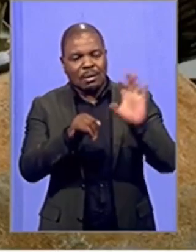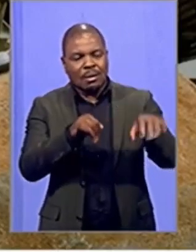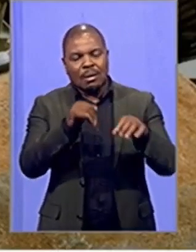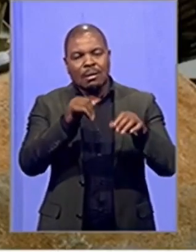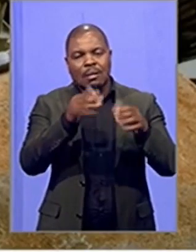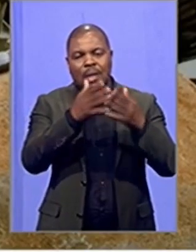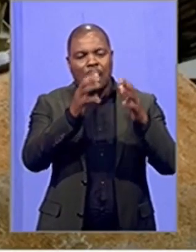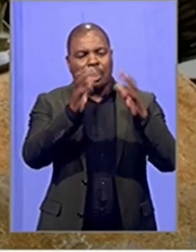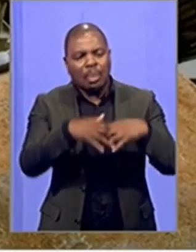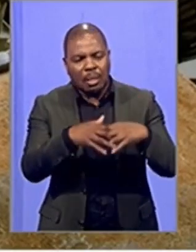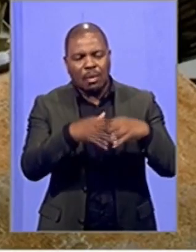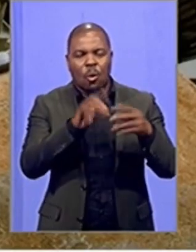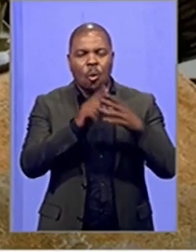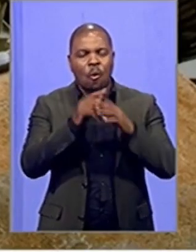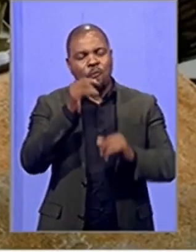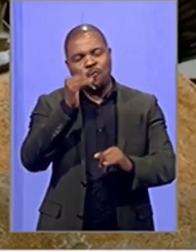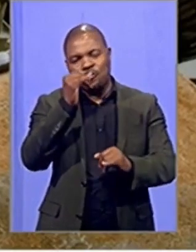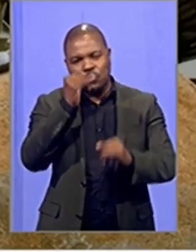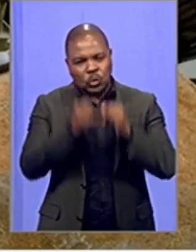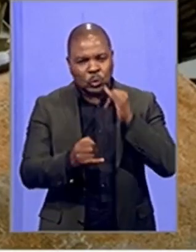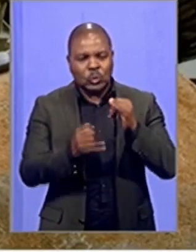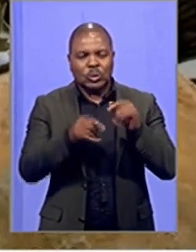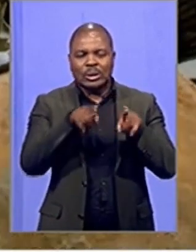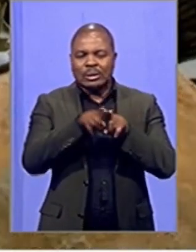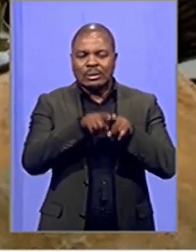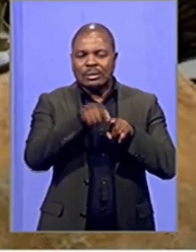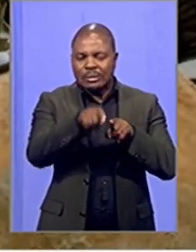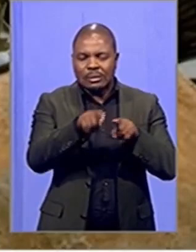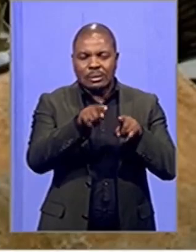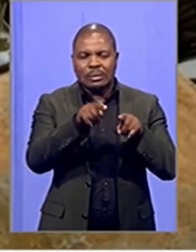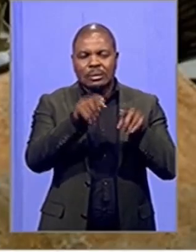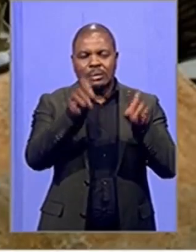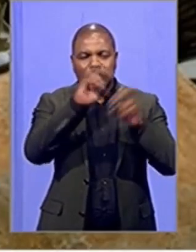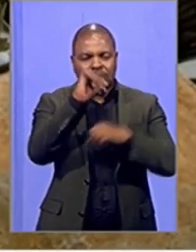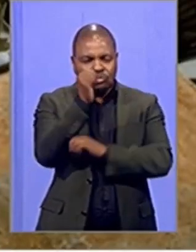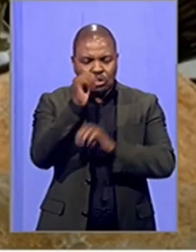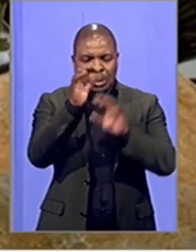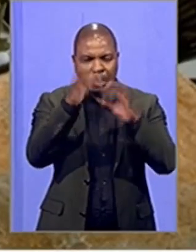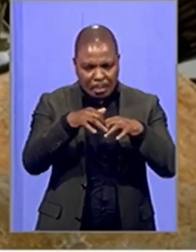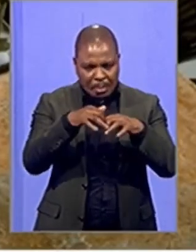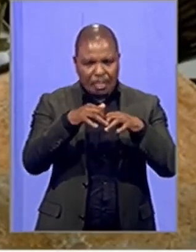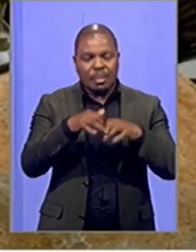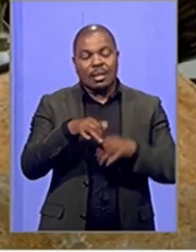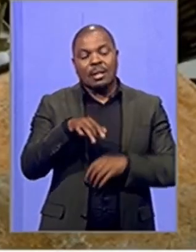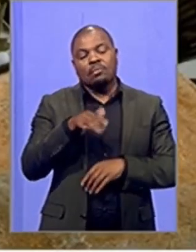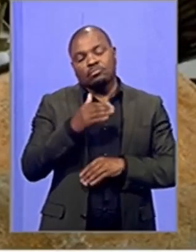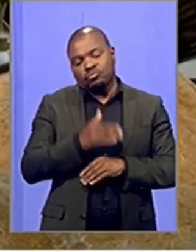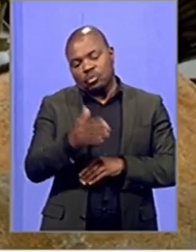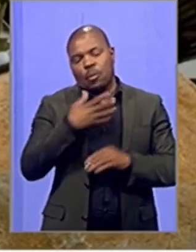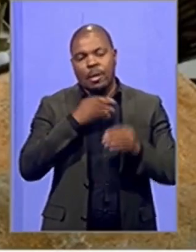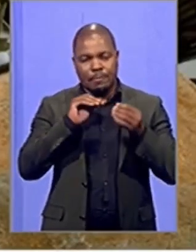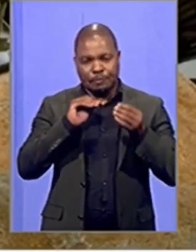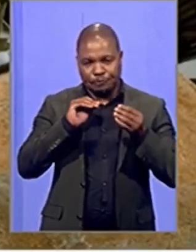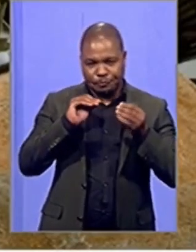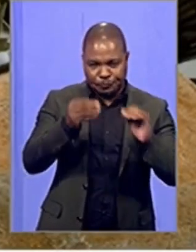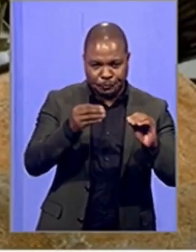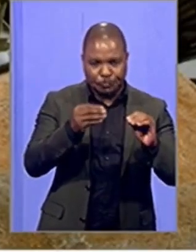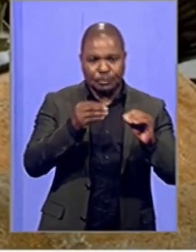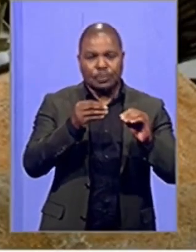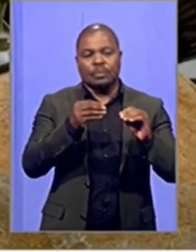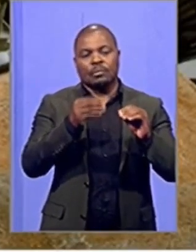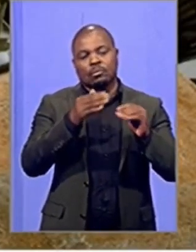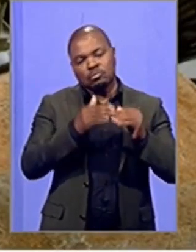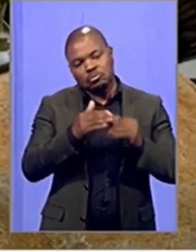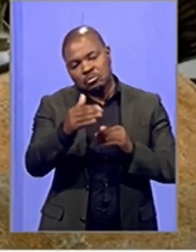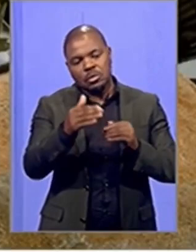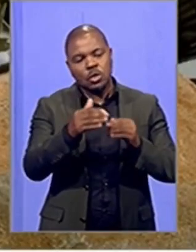plant or forced shutdowns, and that we then also rectify, and in many